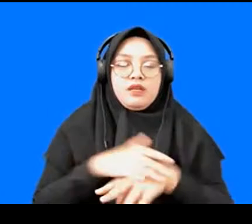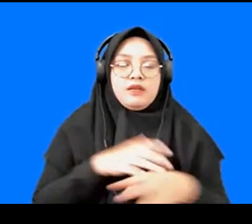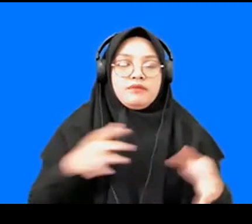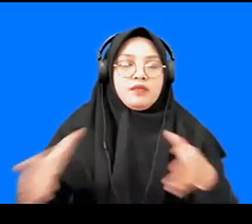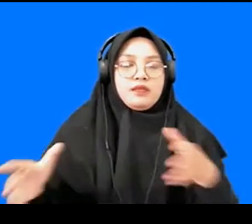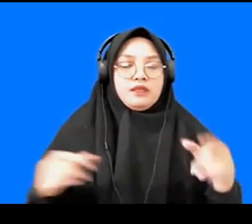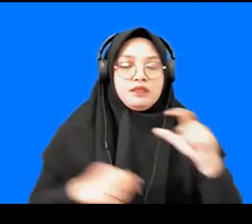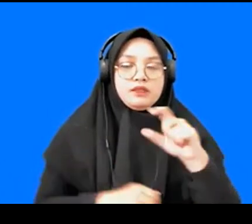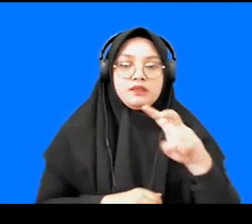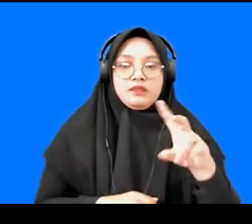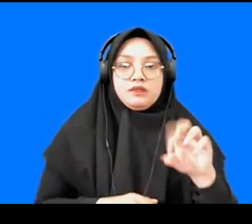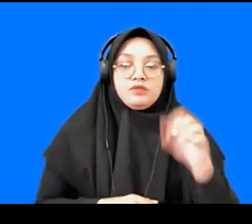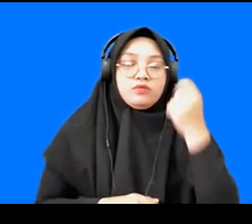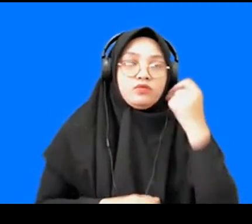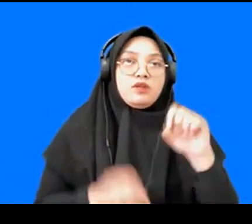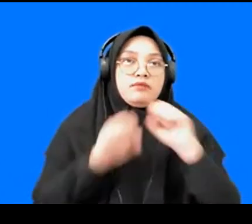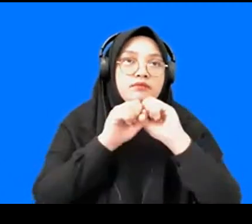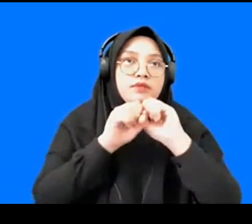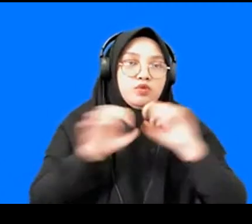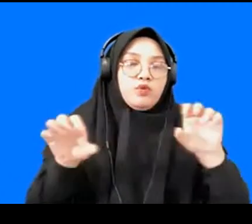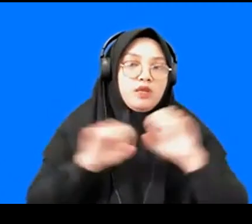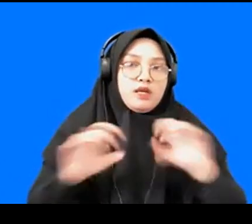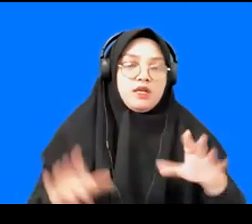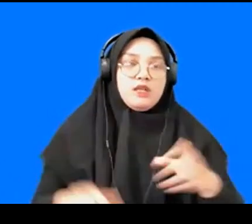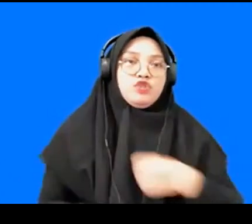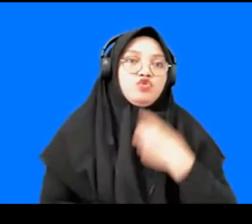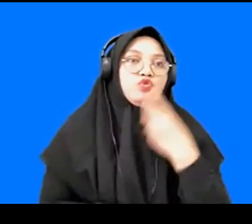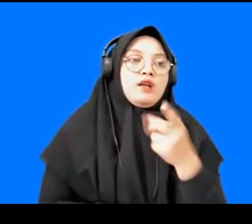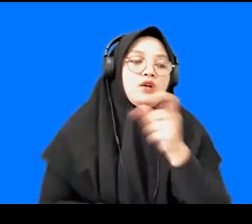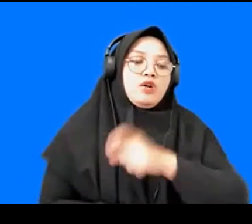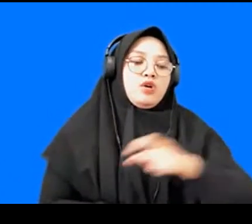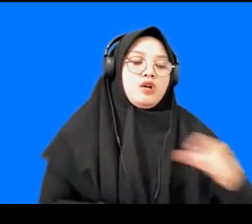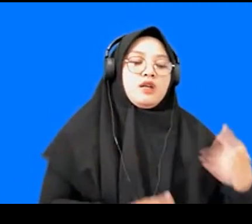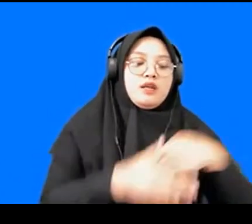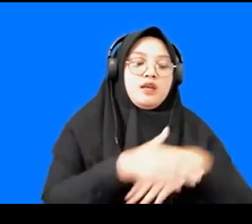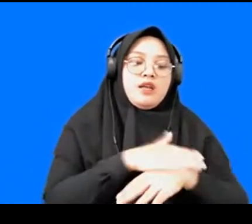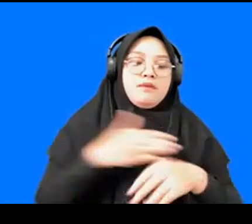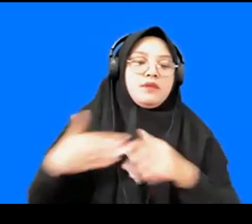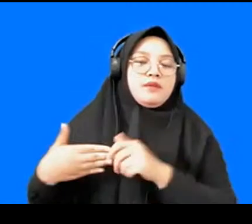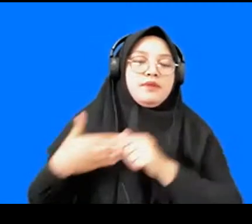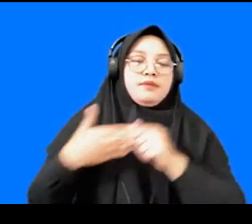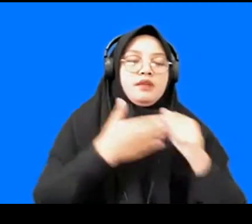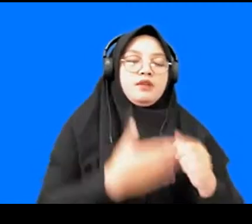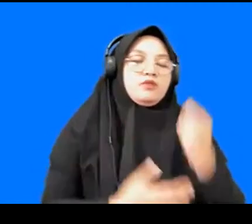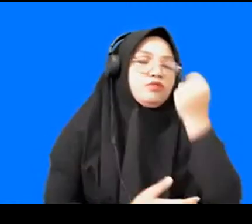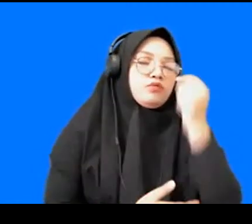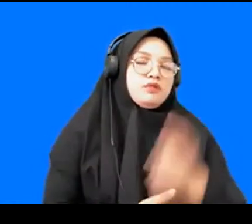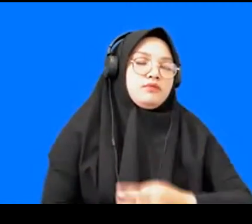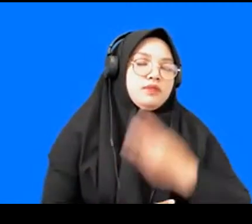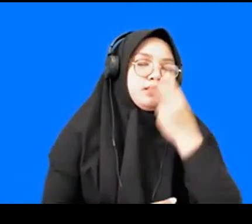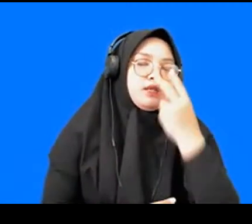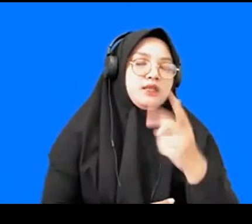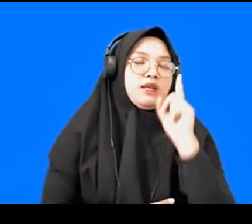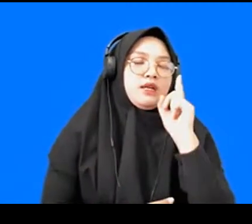the leadership to see that there will be a change for a just, equitable